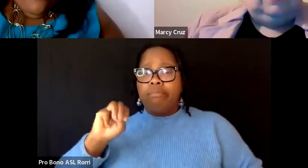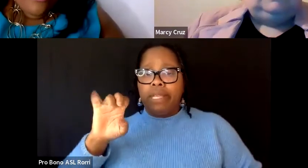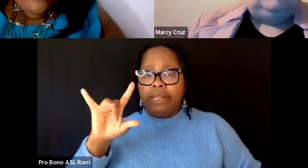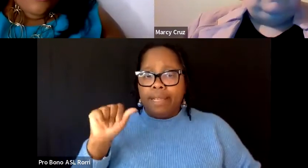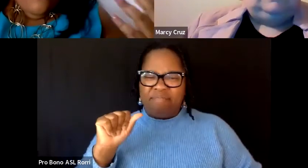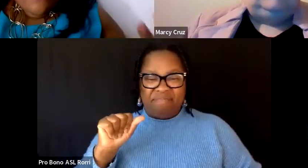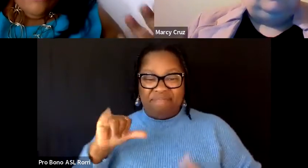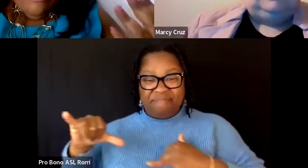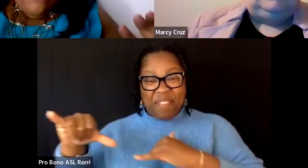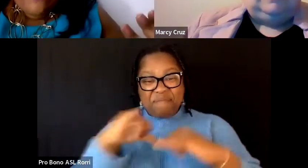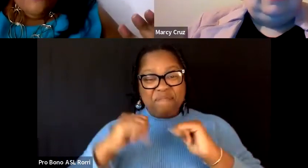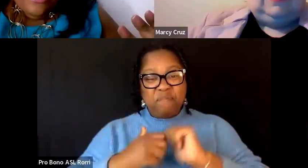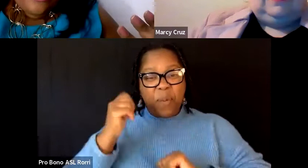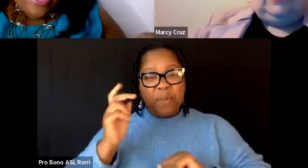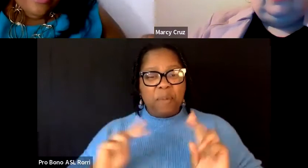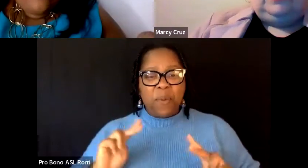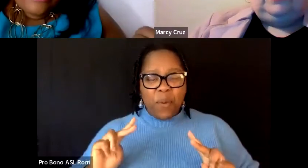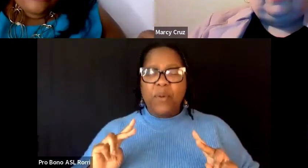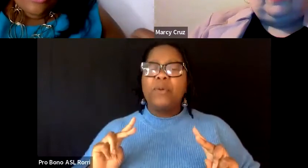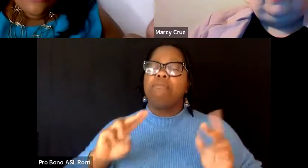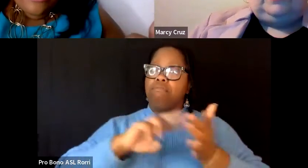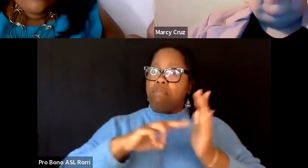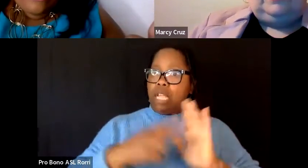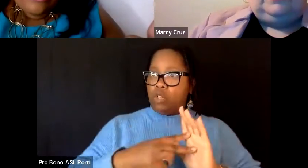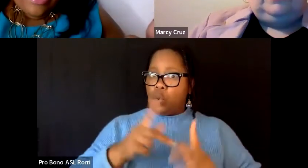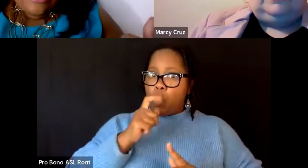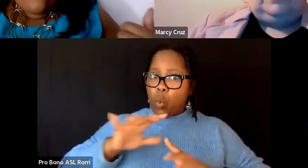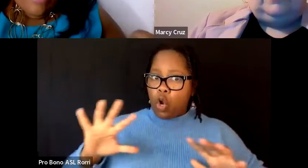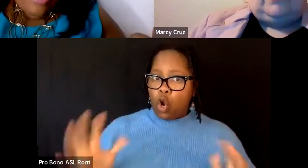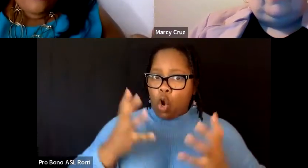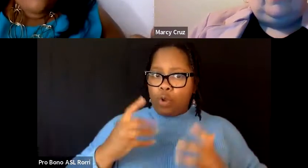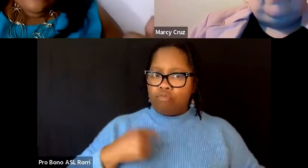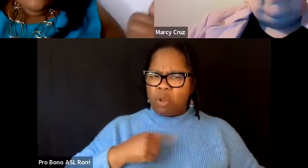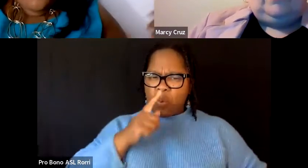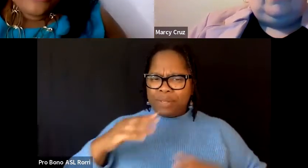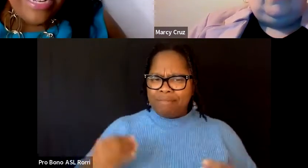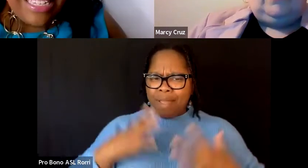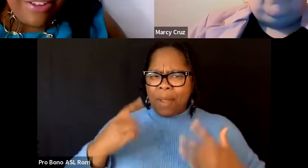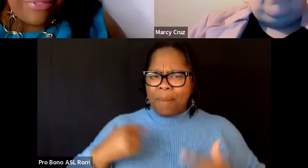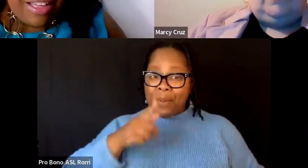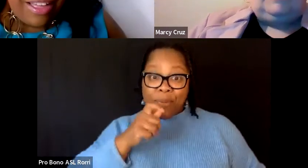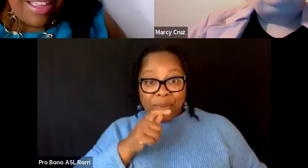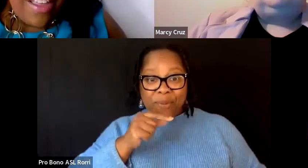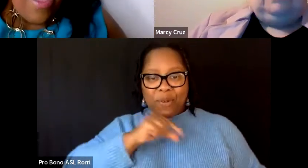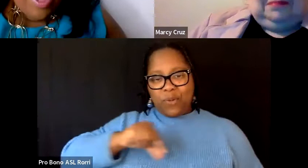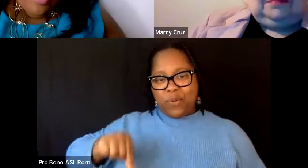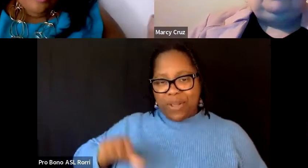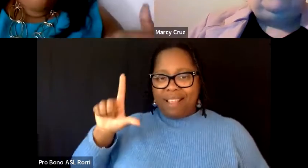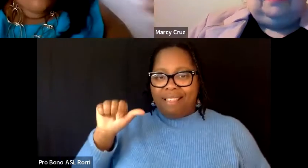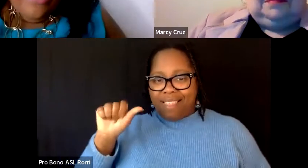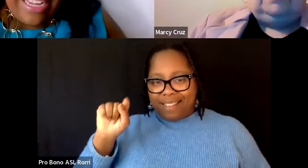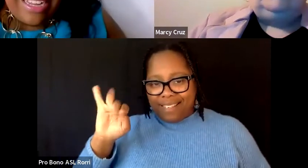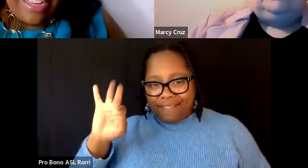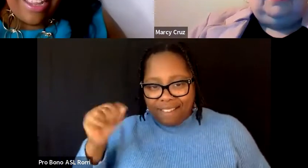of people. So the first people that encouraged me and inspired me was like Queen Latifah